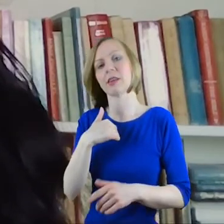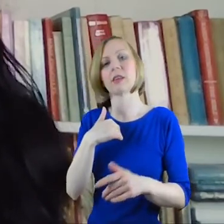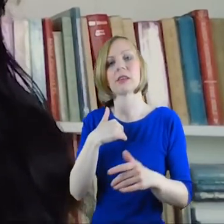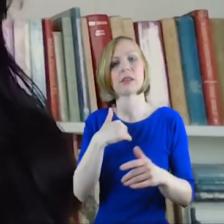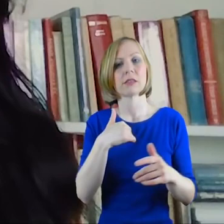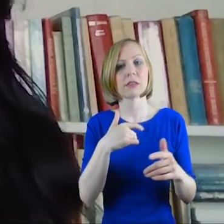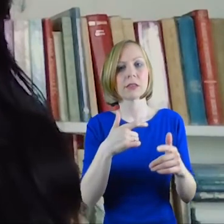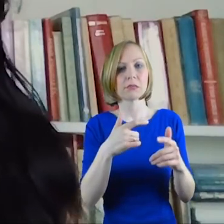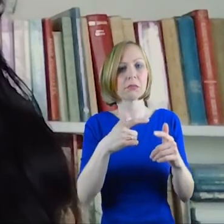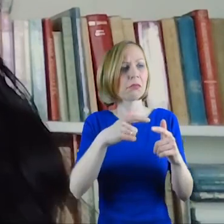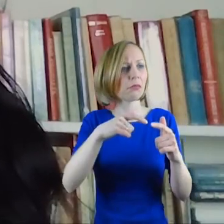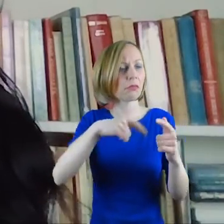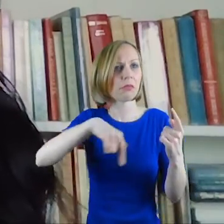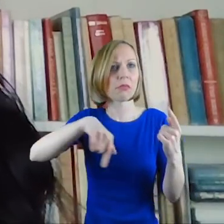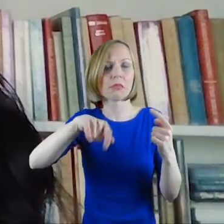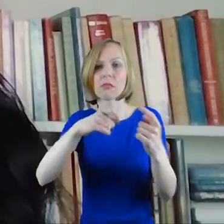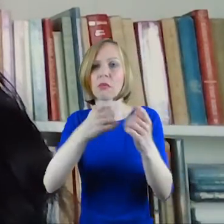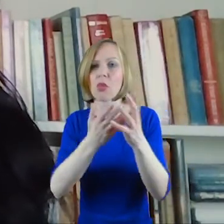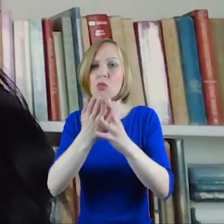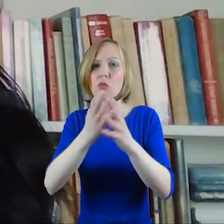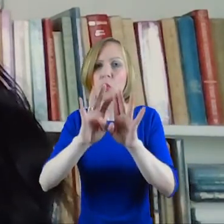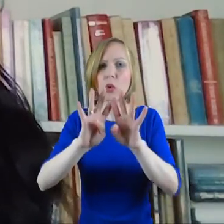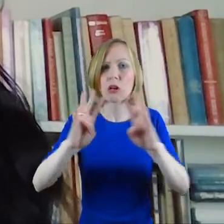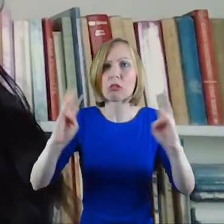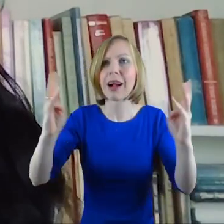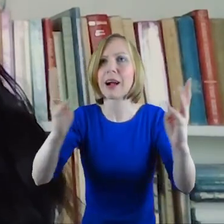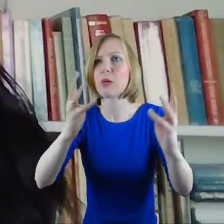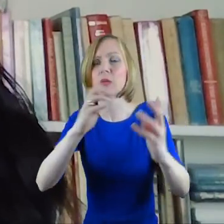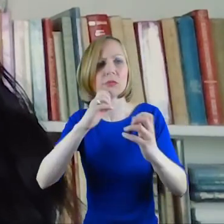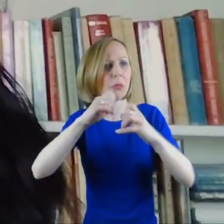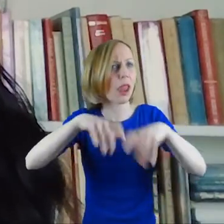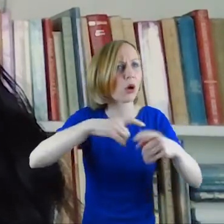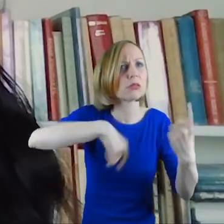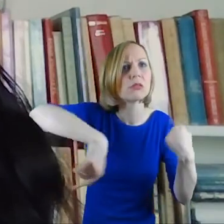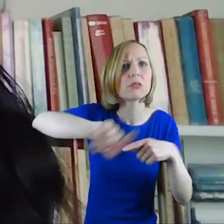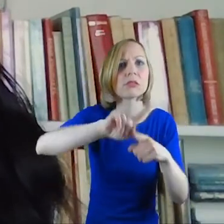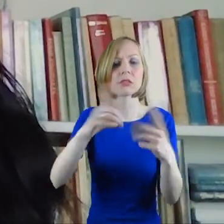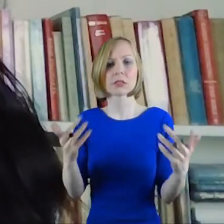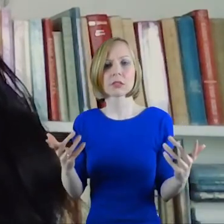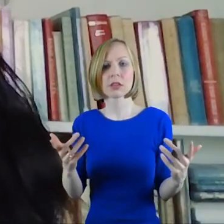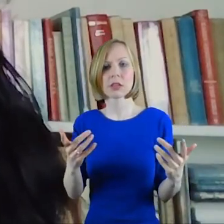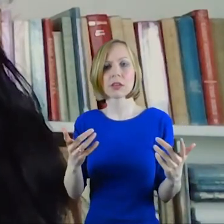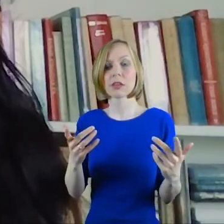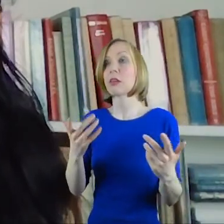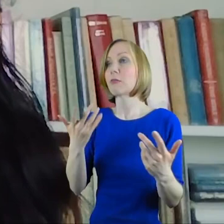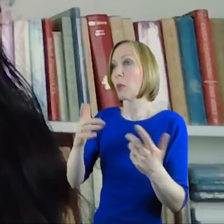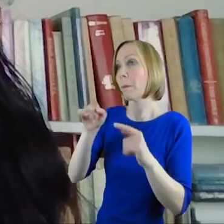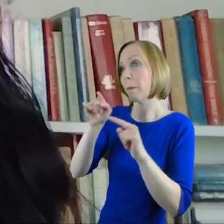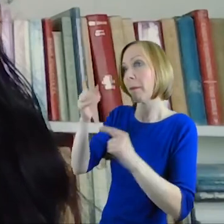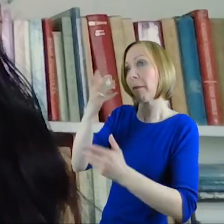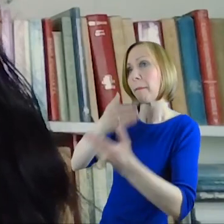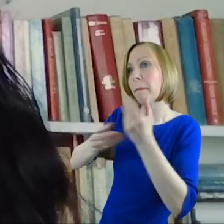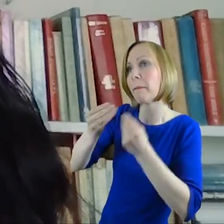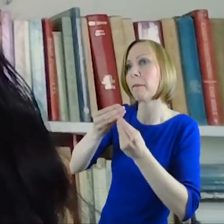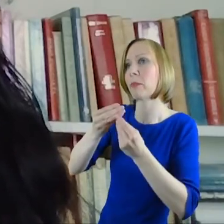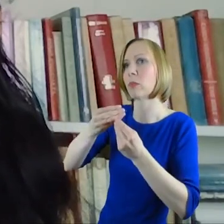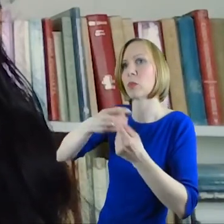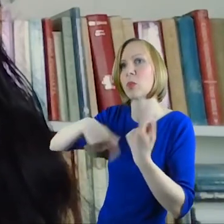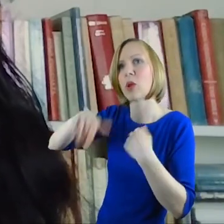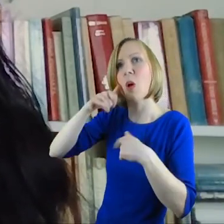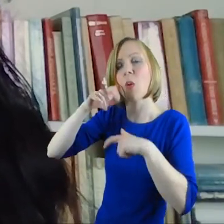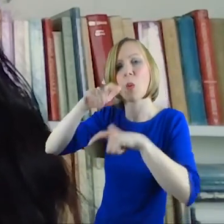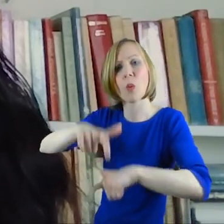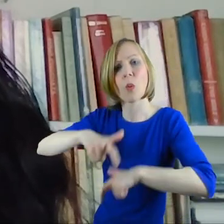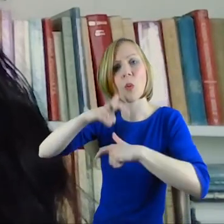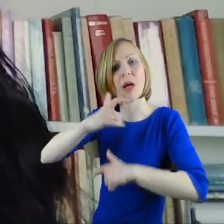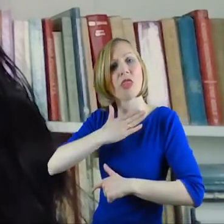of torrenting temple throng. From the well we draw, so you might know, tarry and